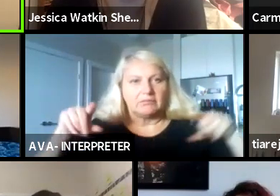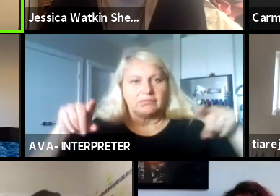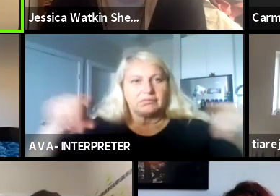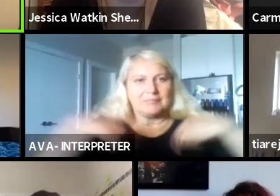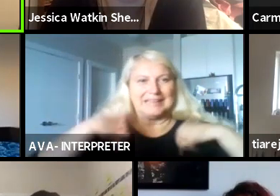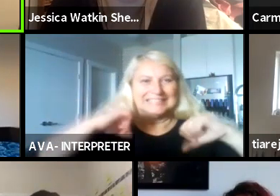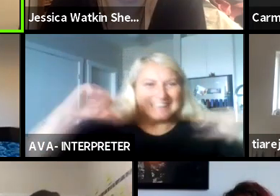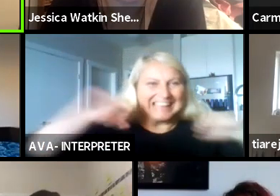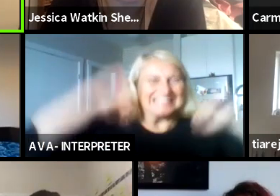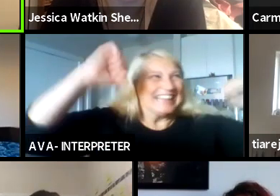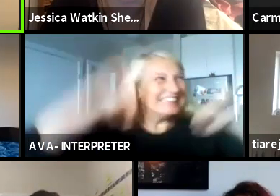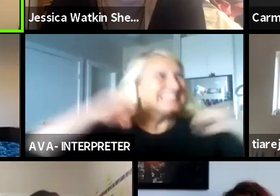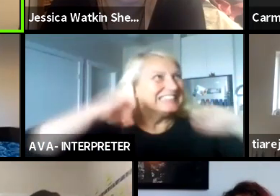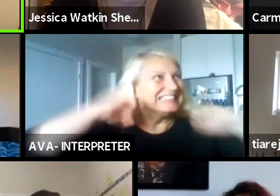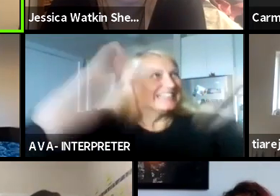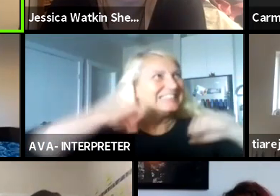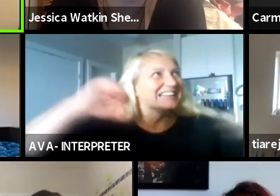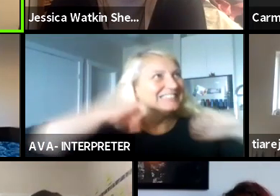Check.